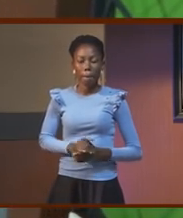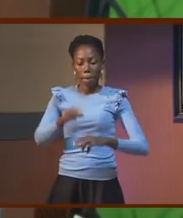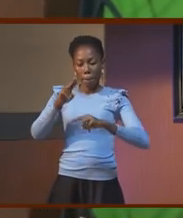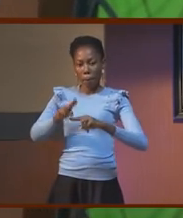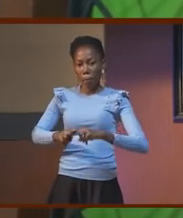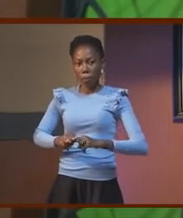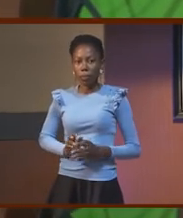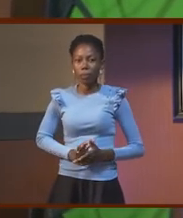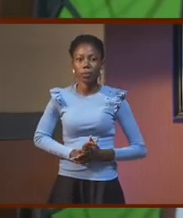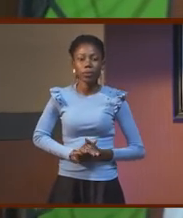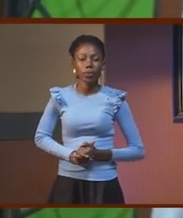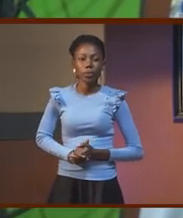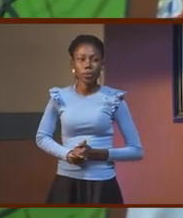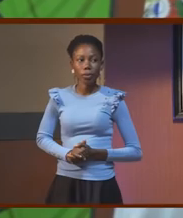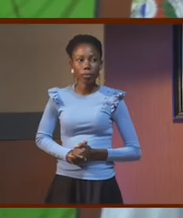Please be seated.